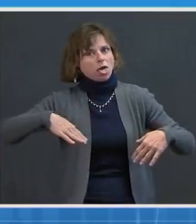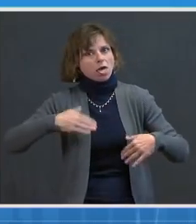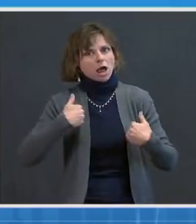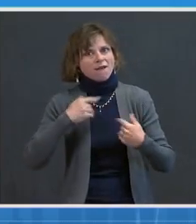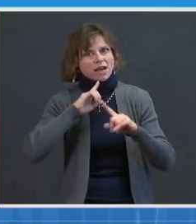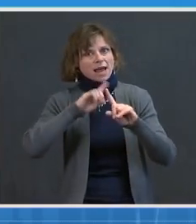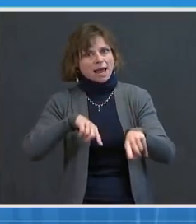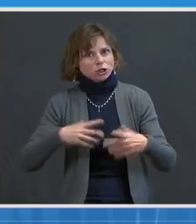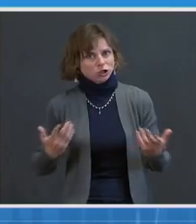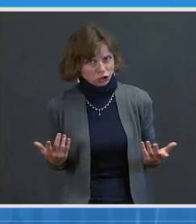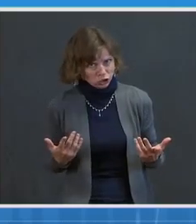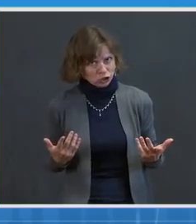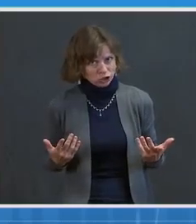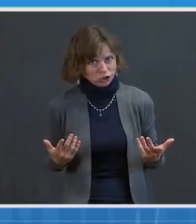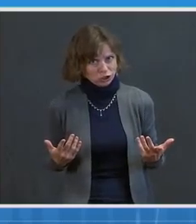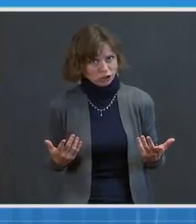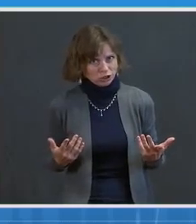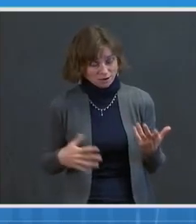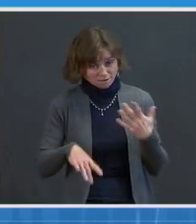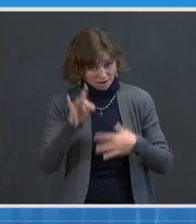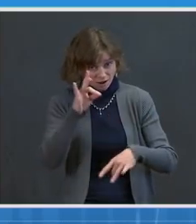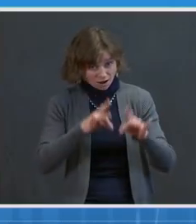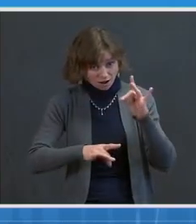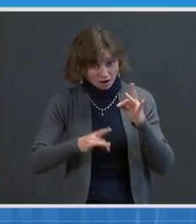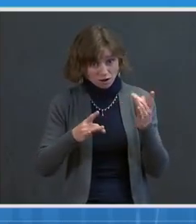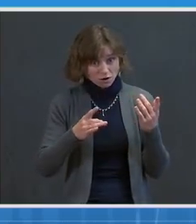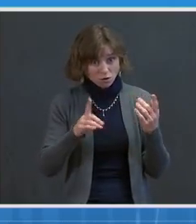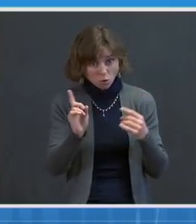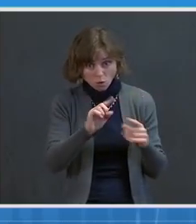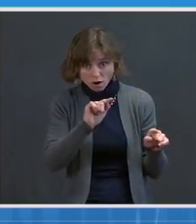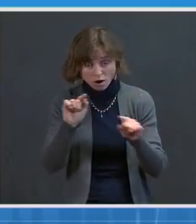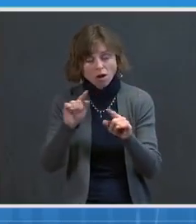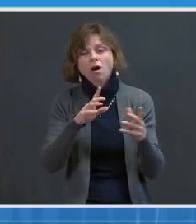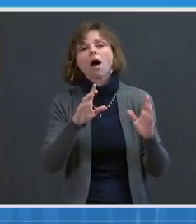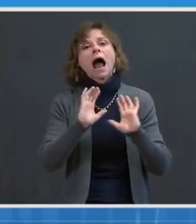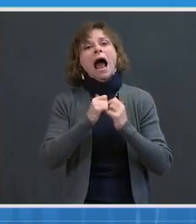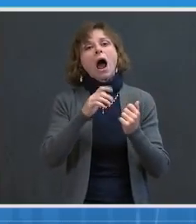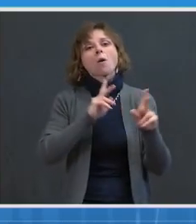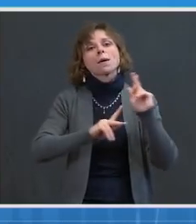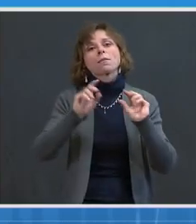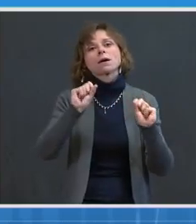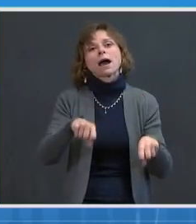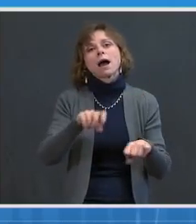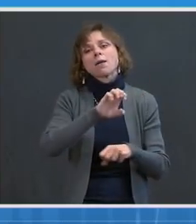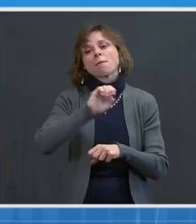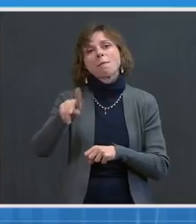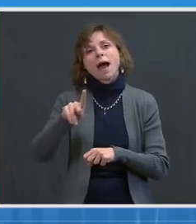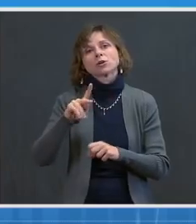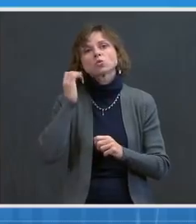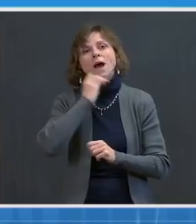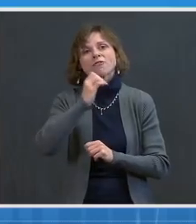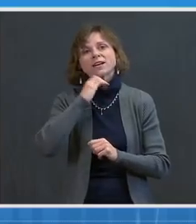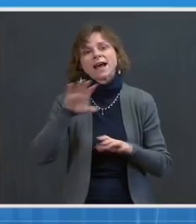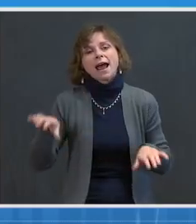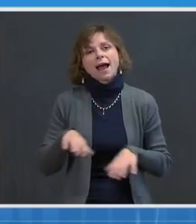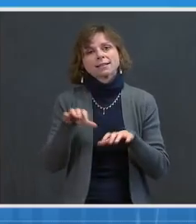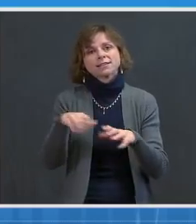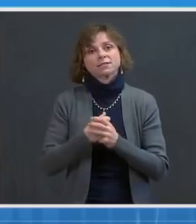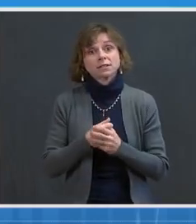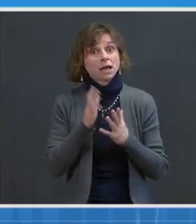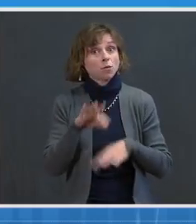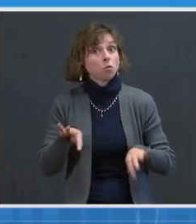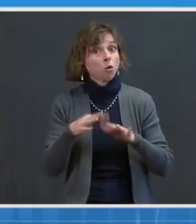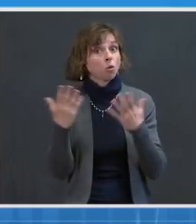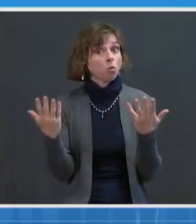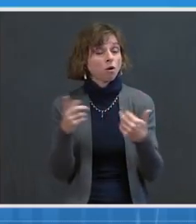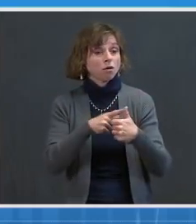future guidance and get people back to their everyday activities. Key among them are questions about the risk of vaccinated